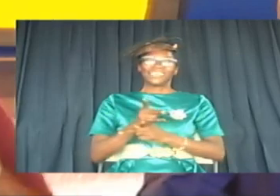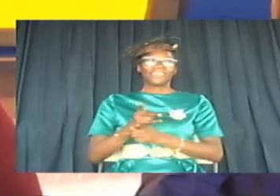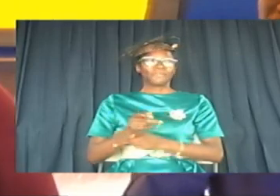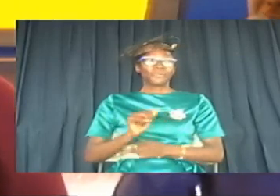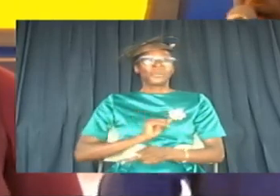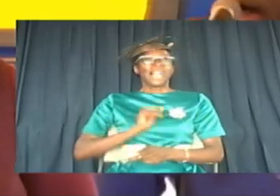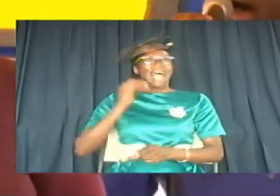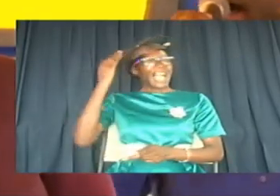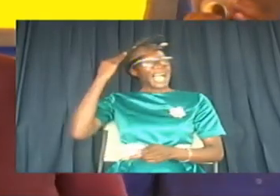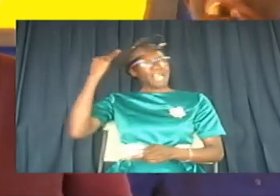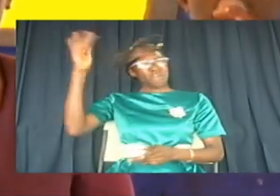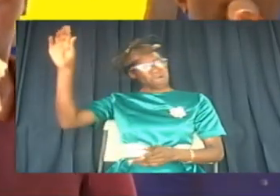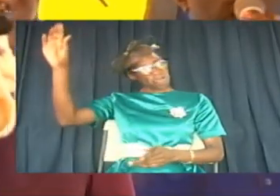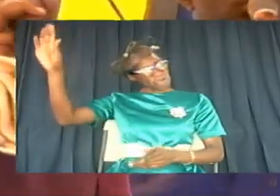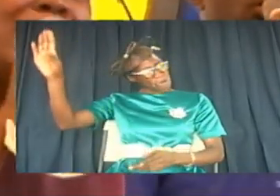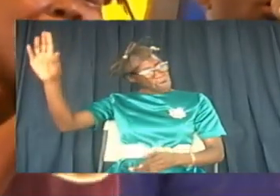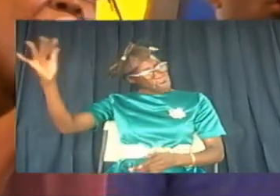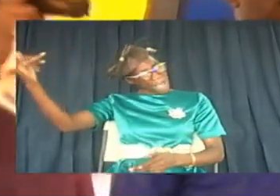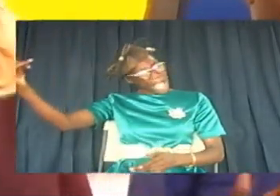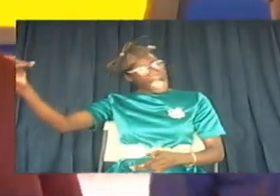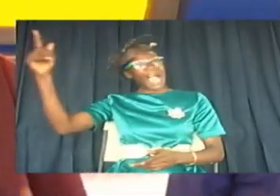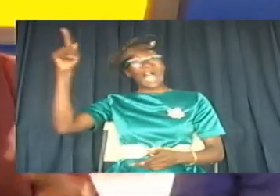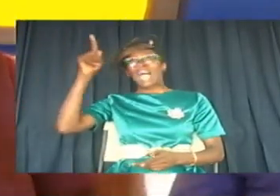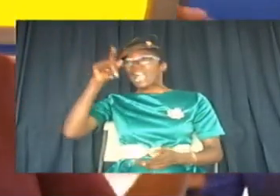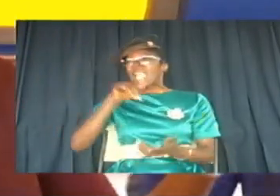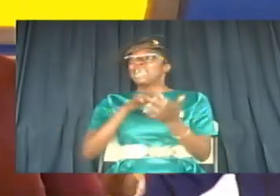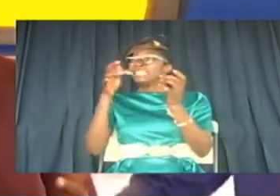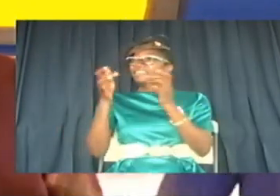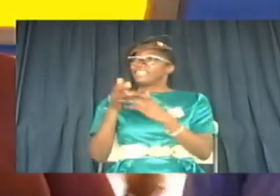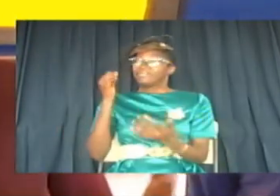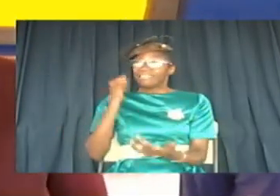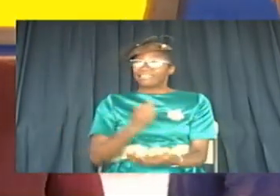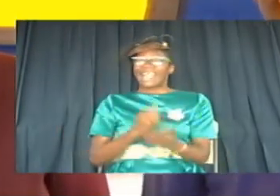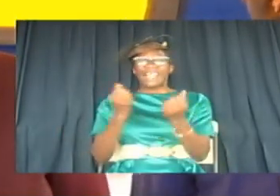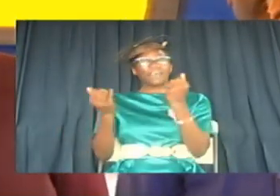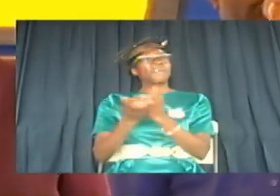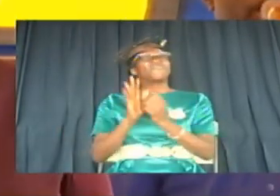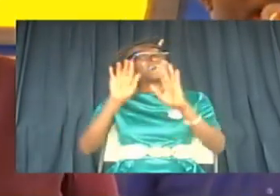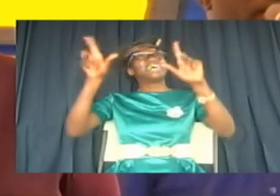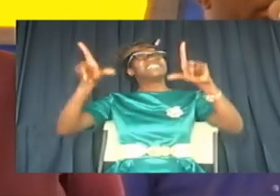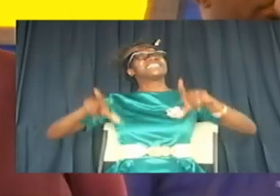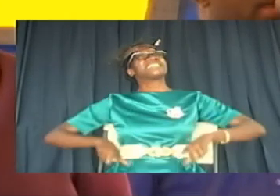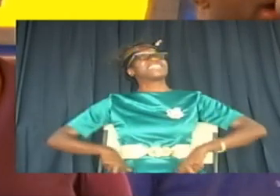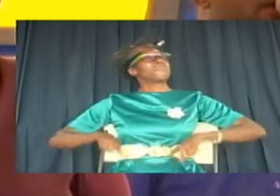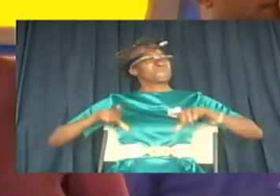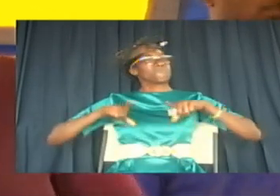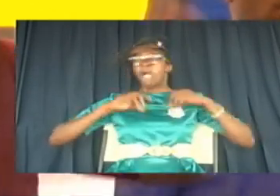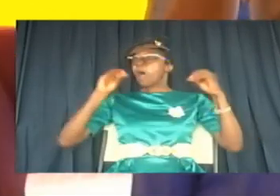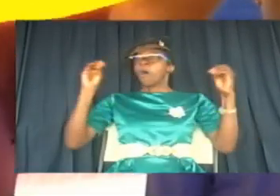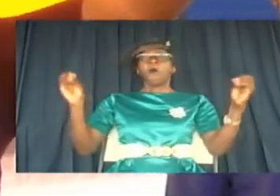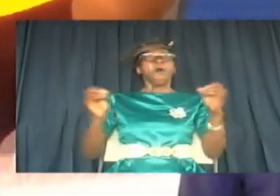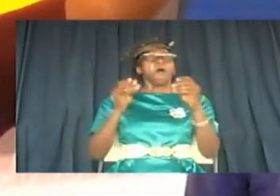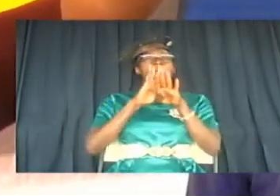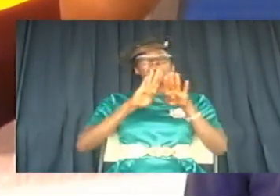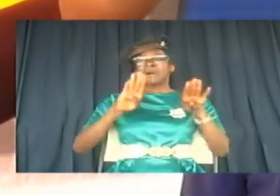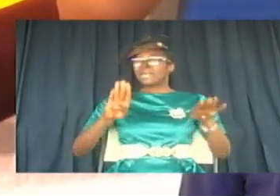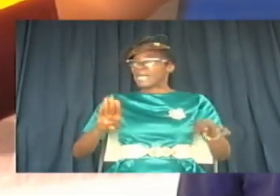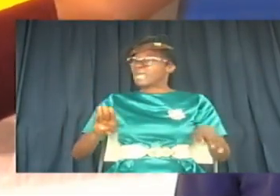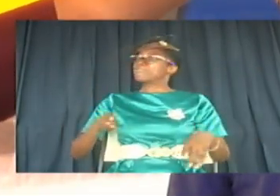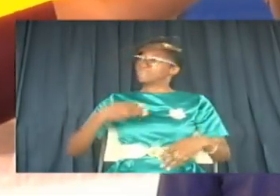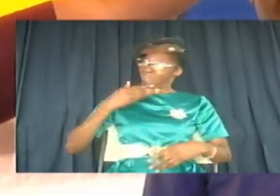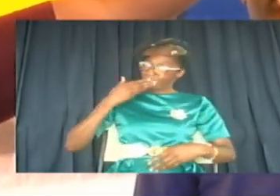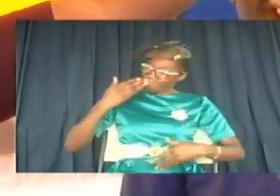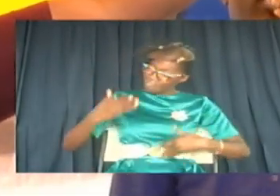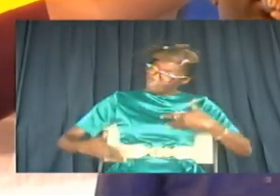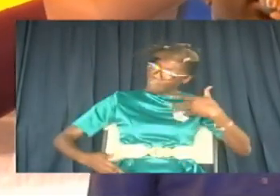faithful God. I don't know why. Don't know why he sacrificed his life. Oh, but I'm